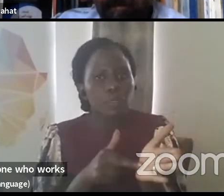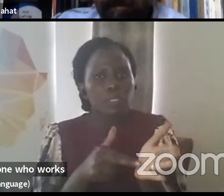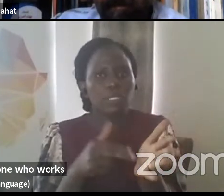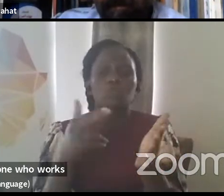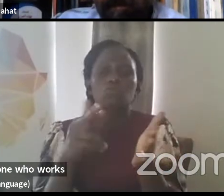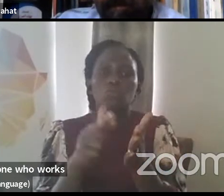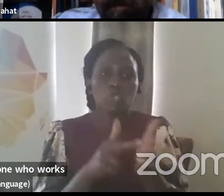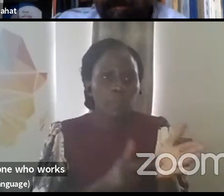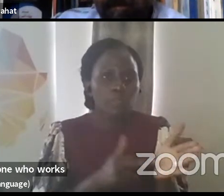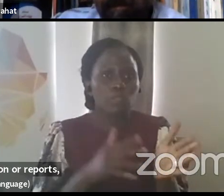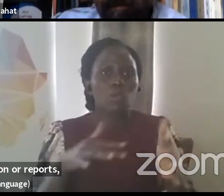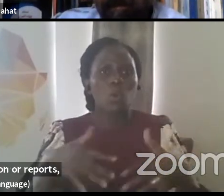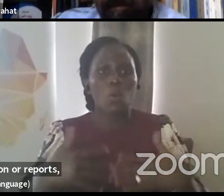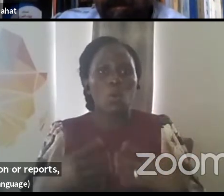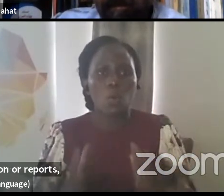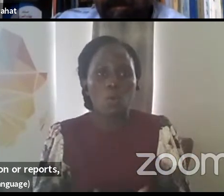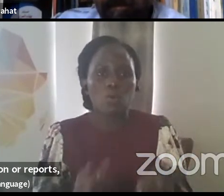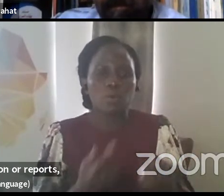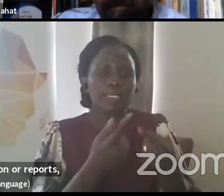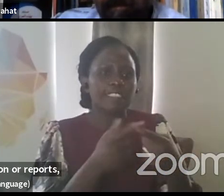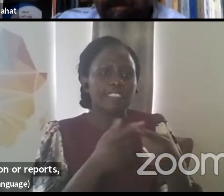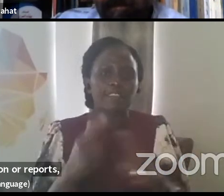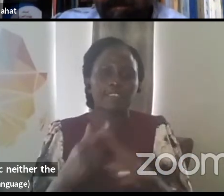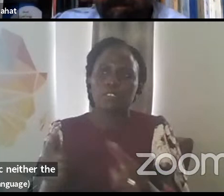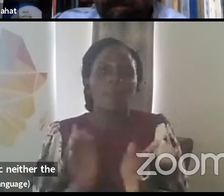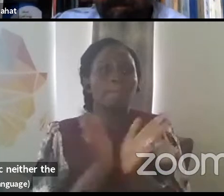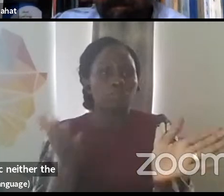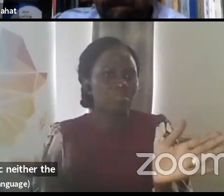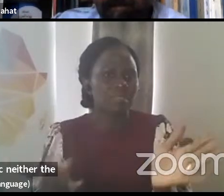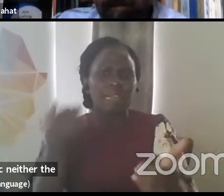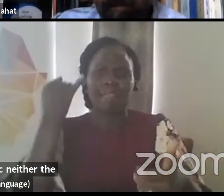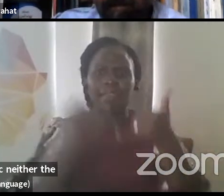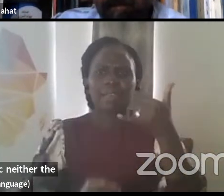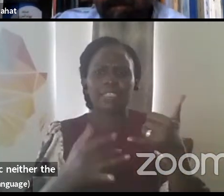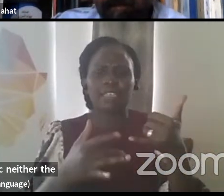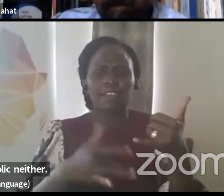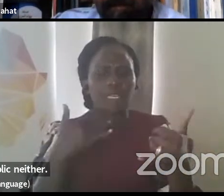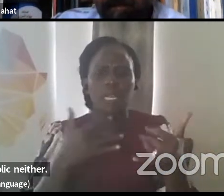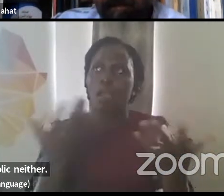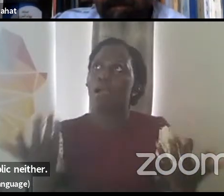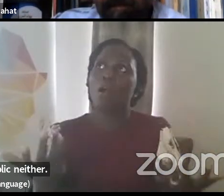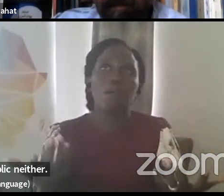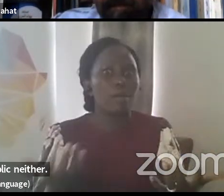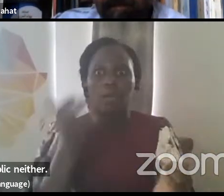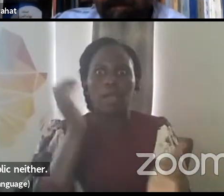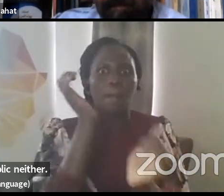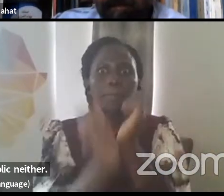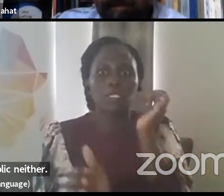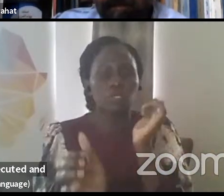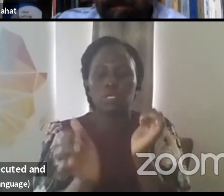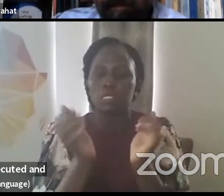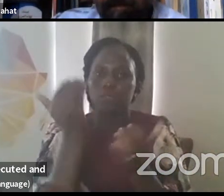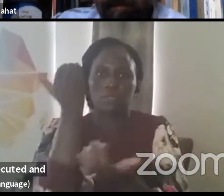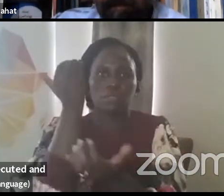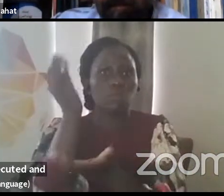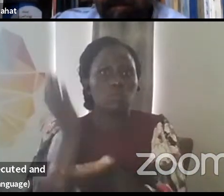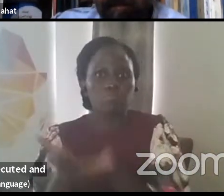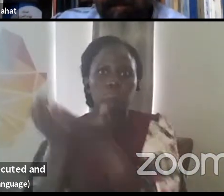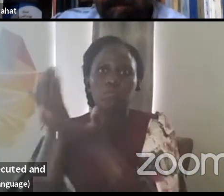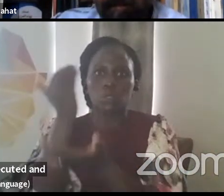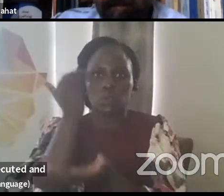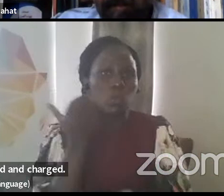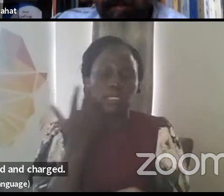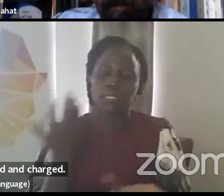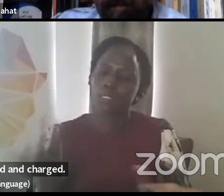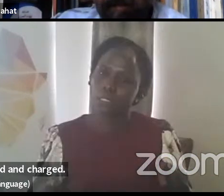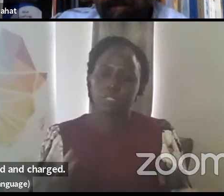the public narrative, they end up very easily being prosecuted and charged. So yeah, this is an